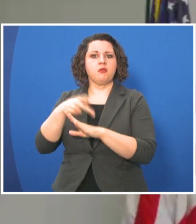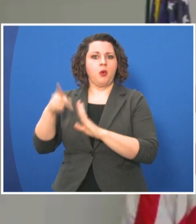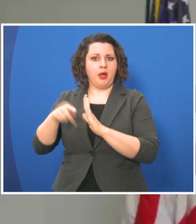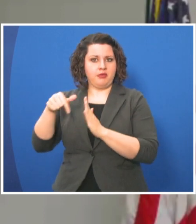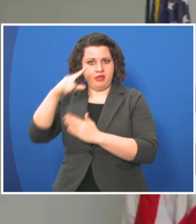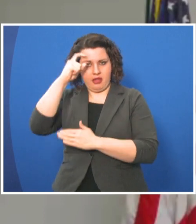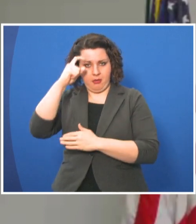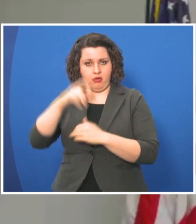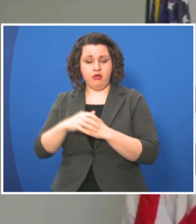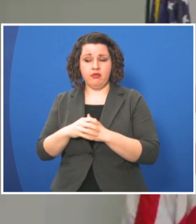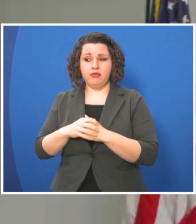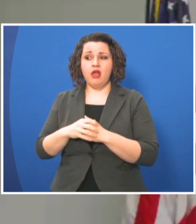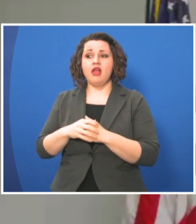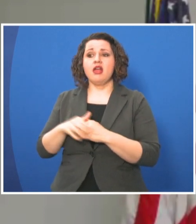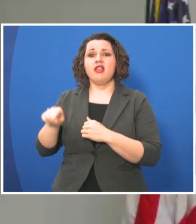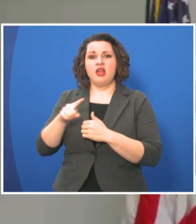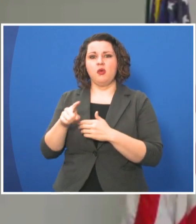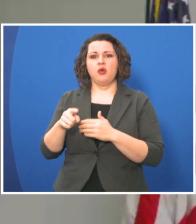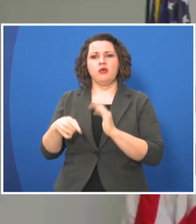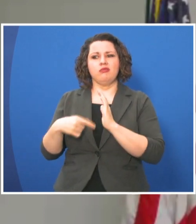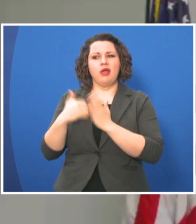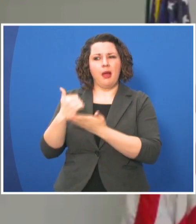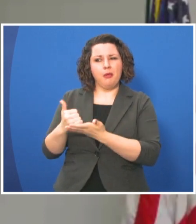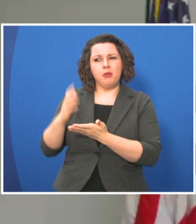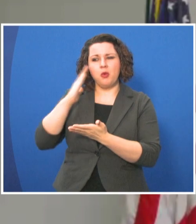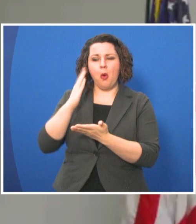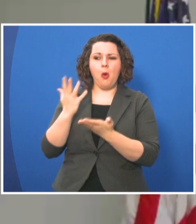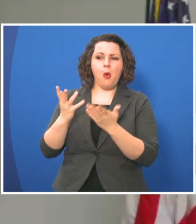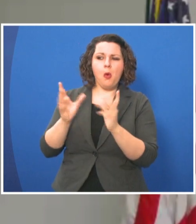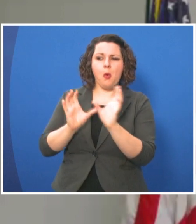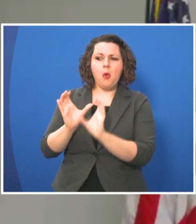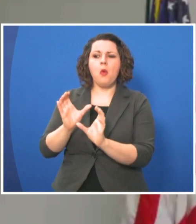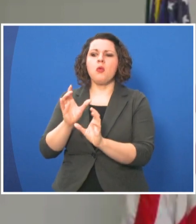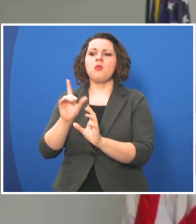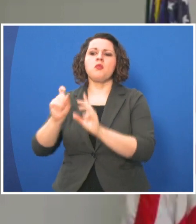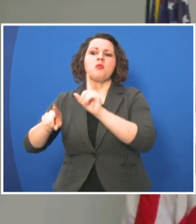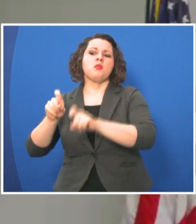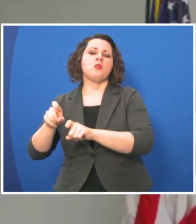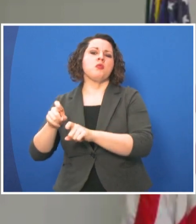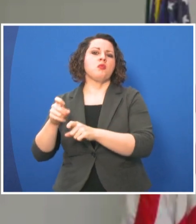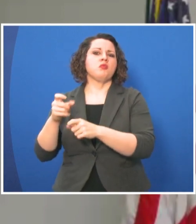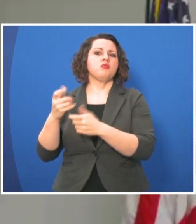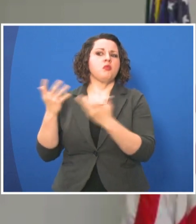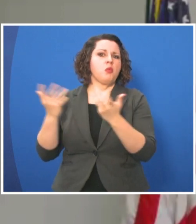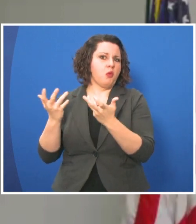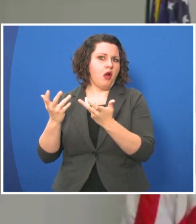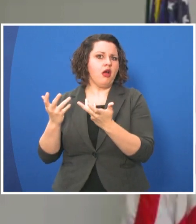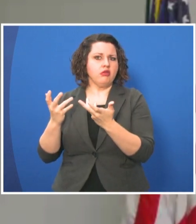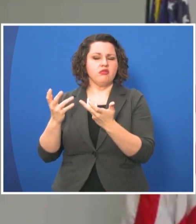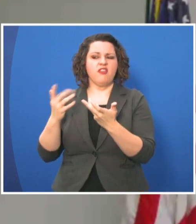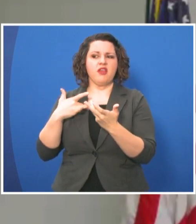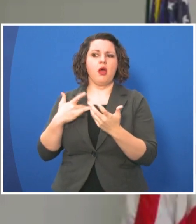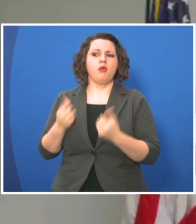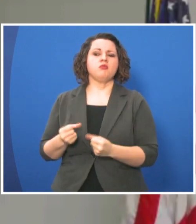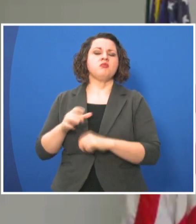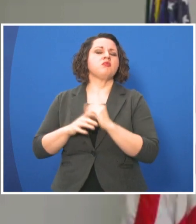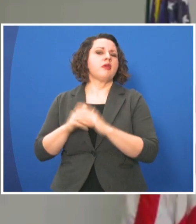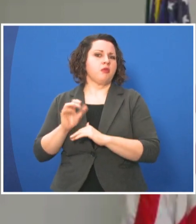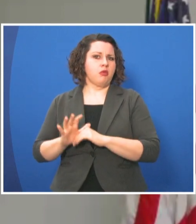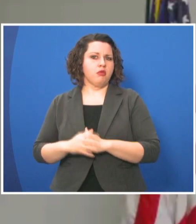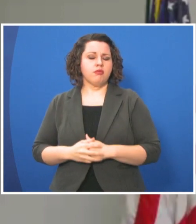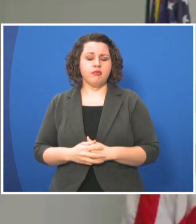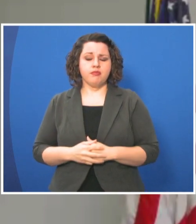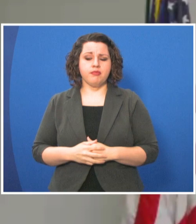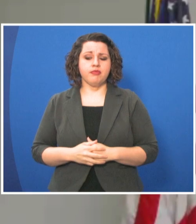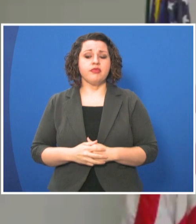to help them know what to look for and to ask the right questions so they feel confident in their child care decisions. Over the past